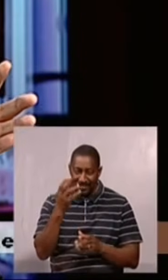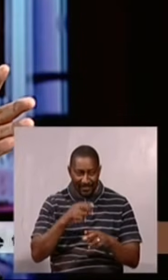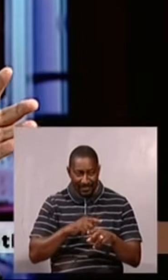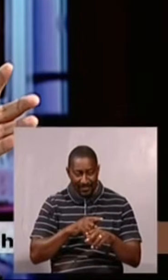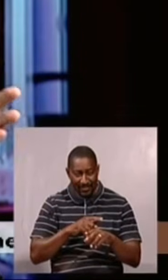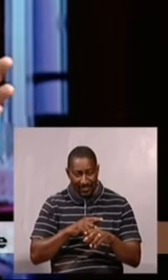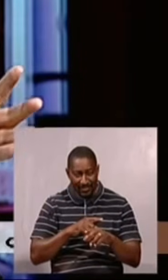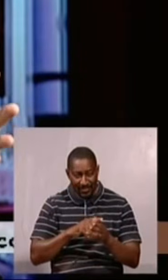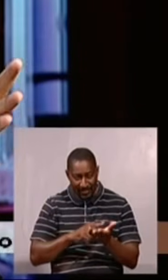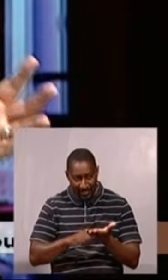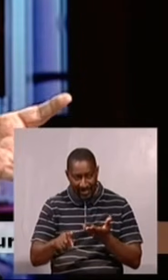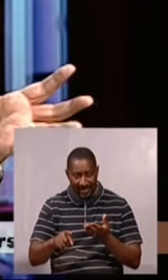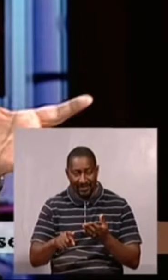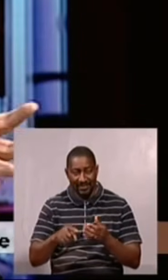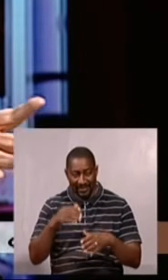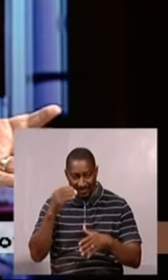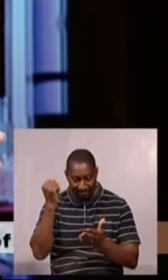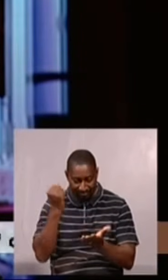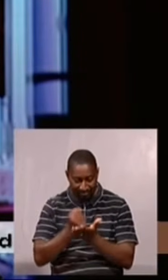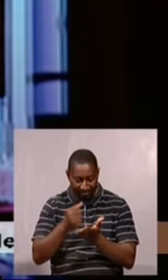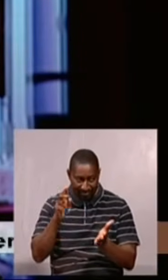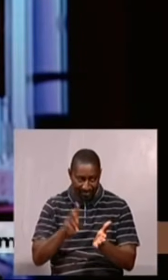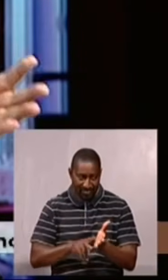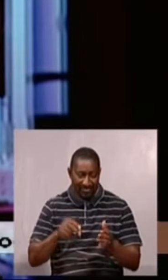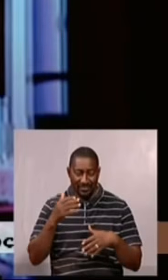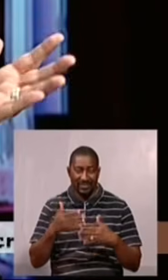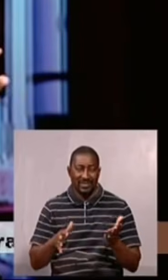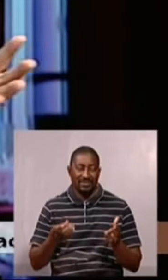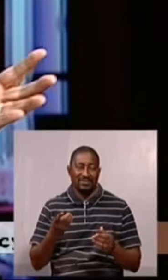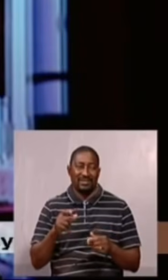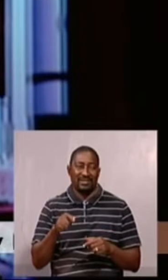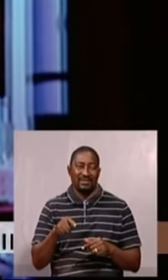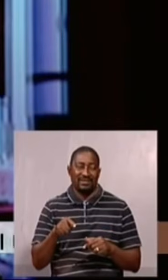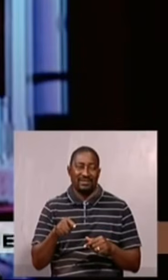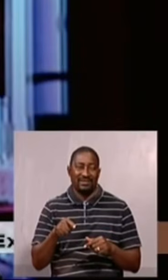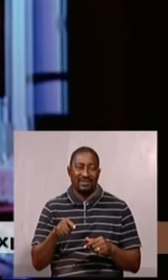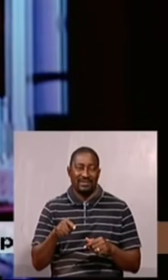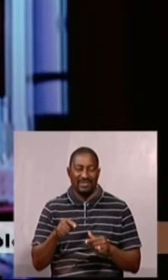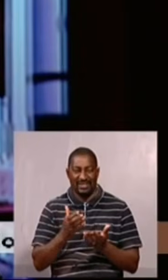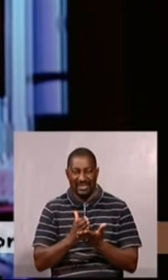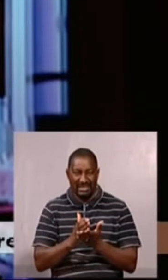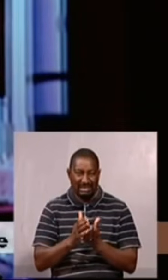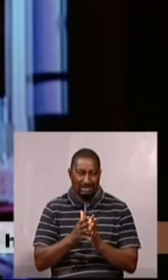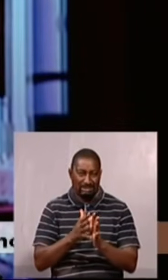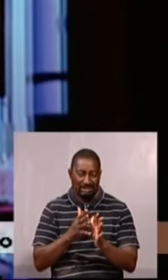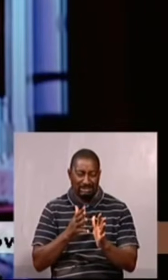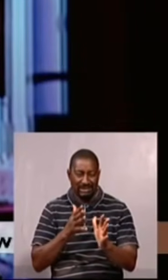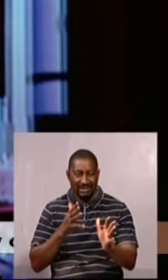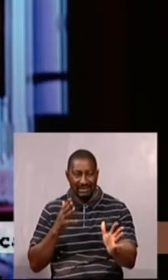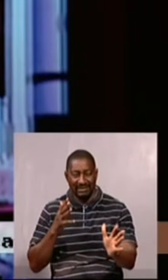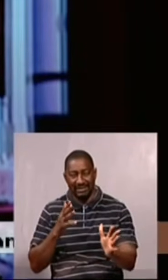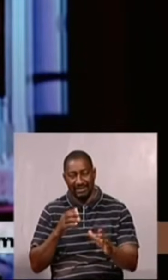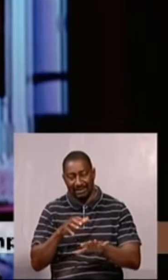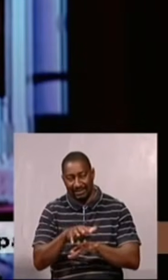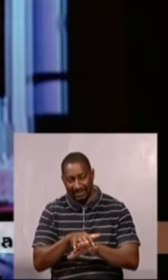some international convention to pass these laws eventually, and that will speed us up. But at the moment, we're just really slow in